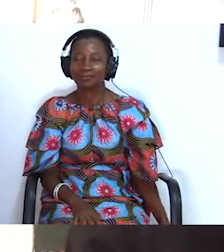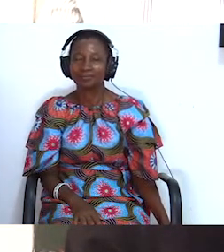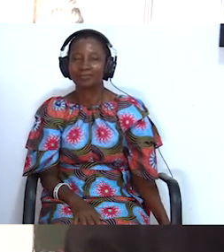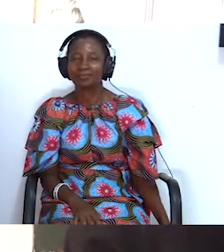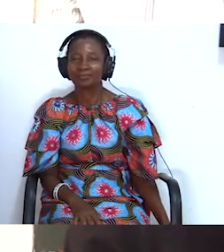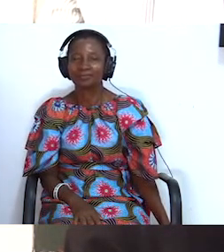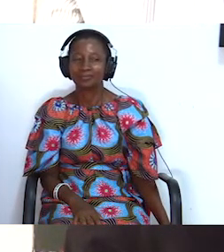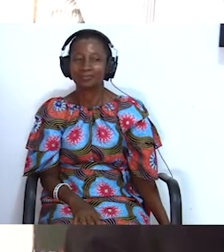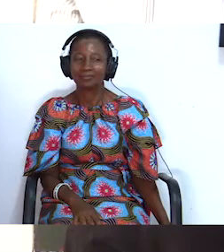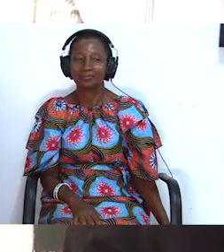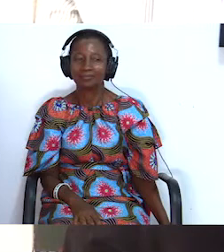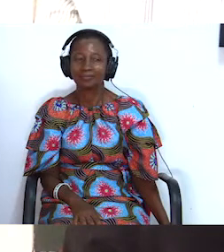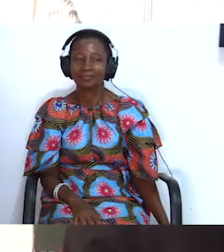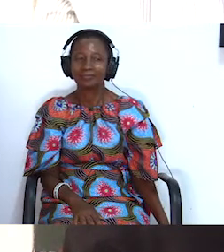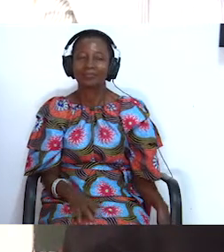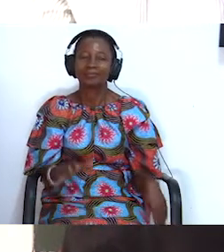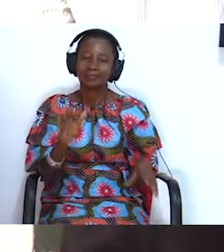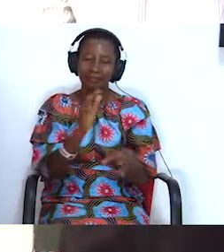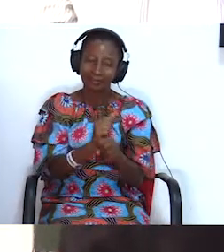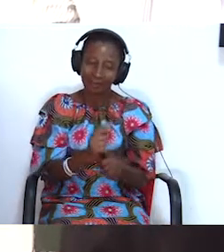Help me to write it again.